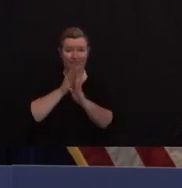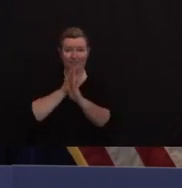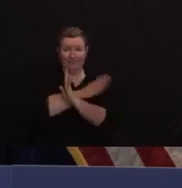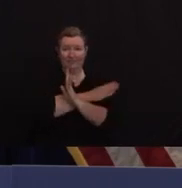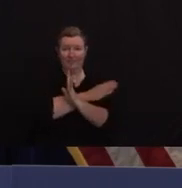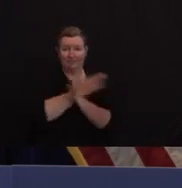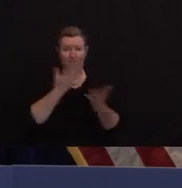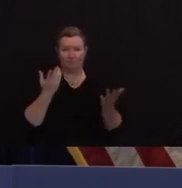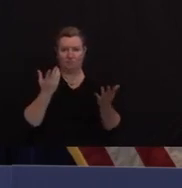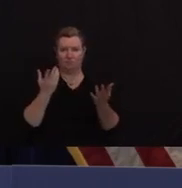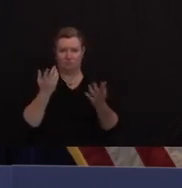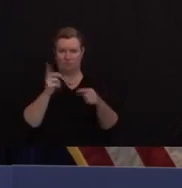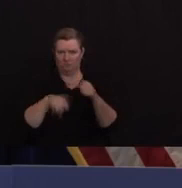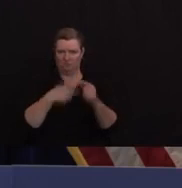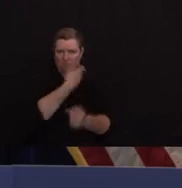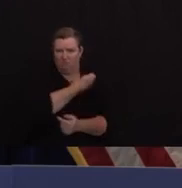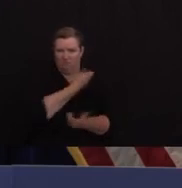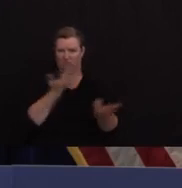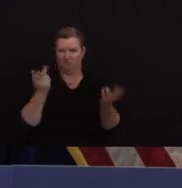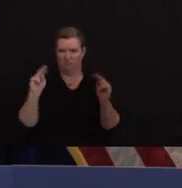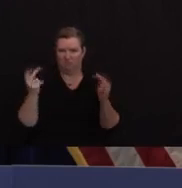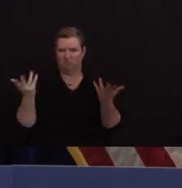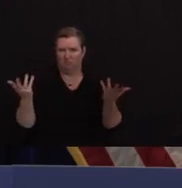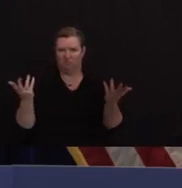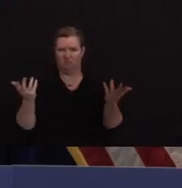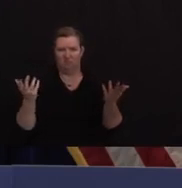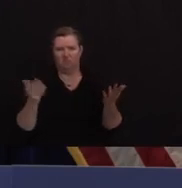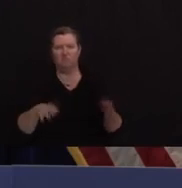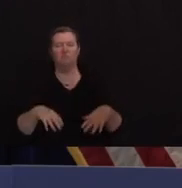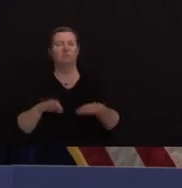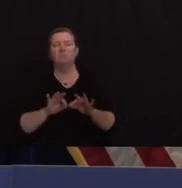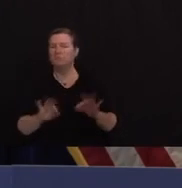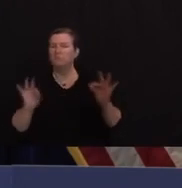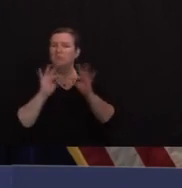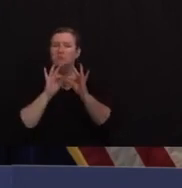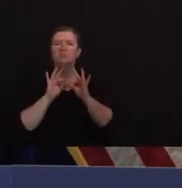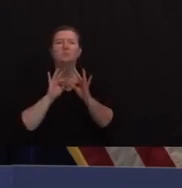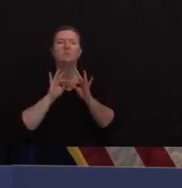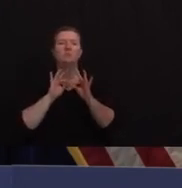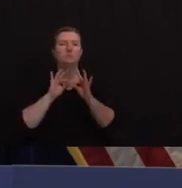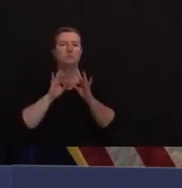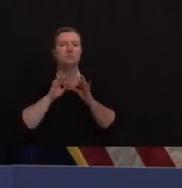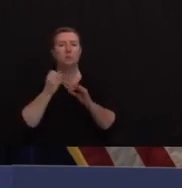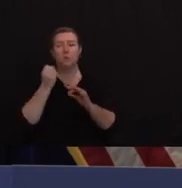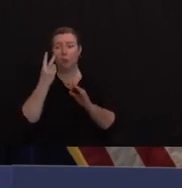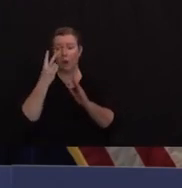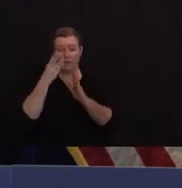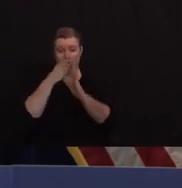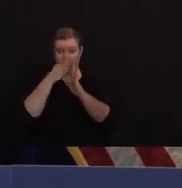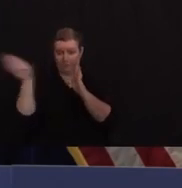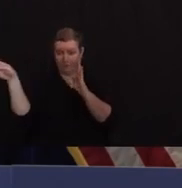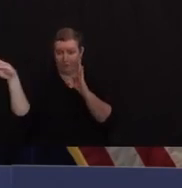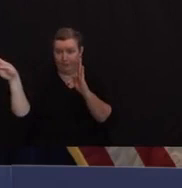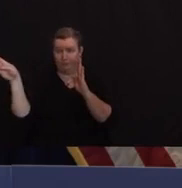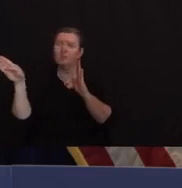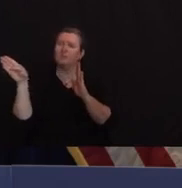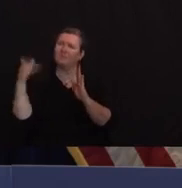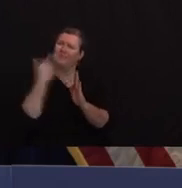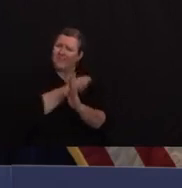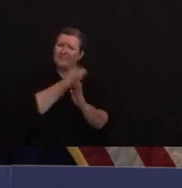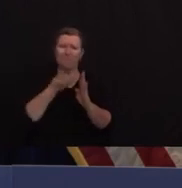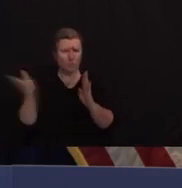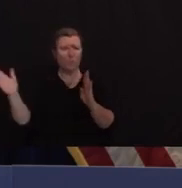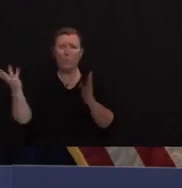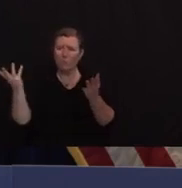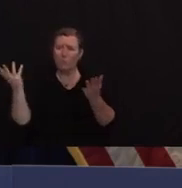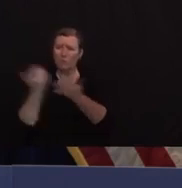it is especially important for young people who can get vaccinated, in other words, the 12 to 17-year-olds, to please